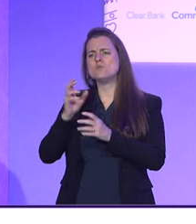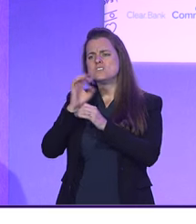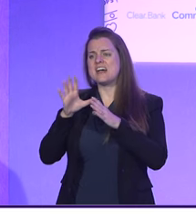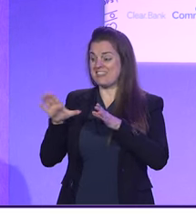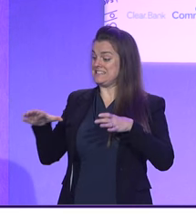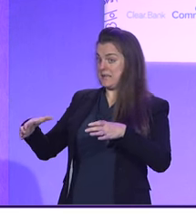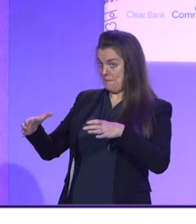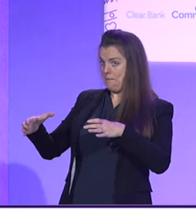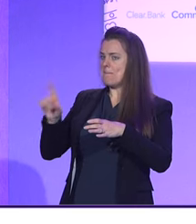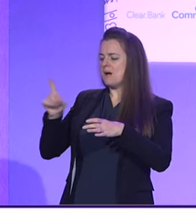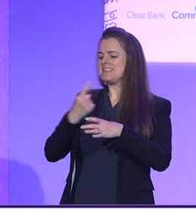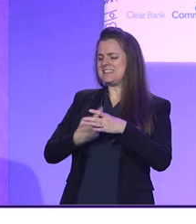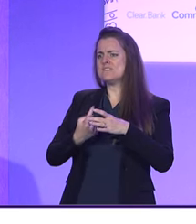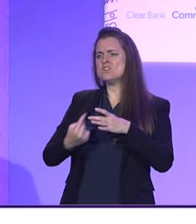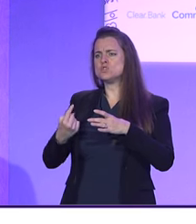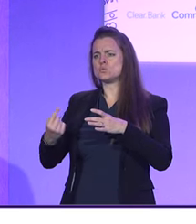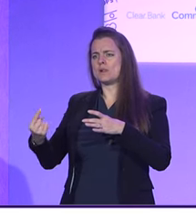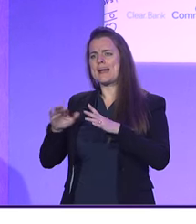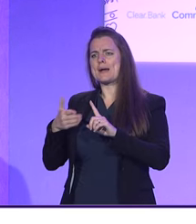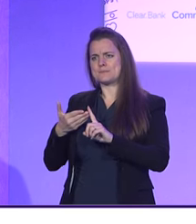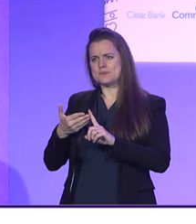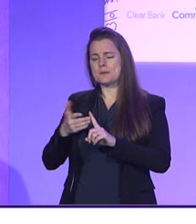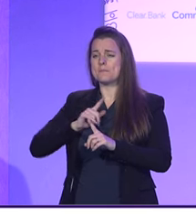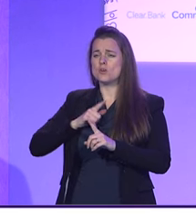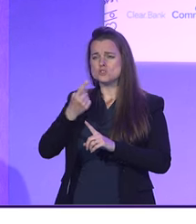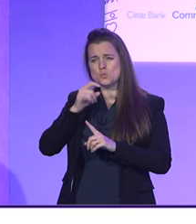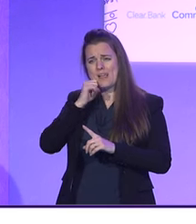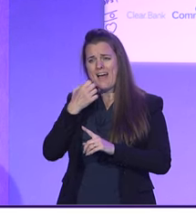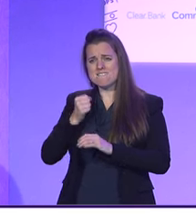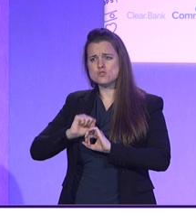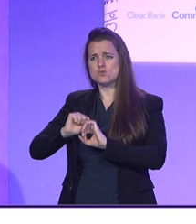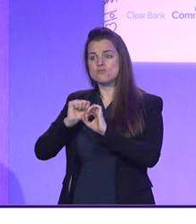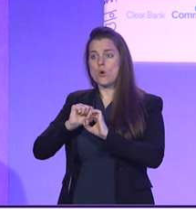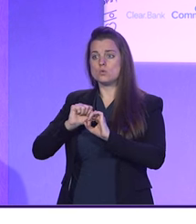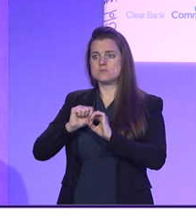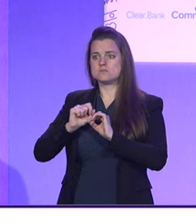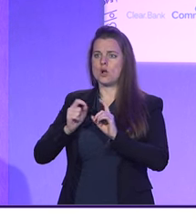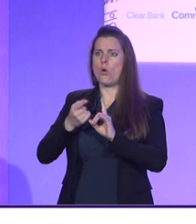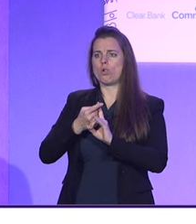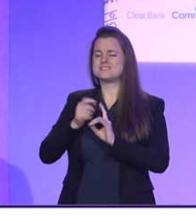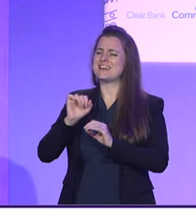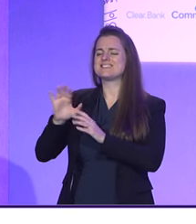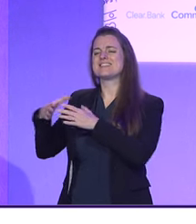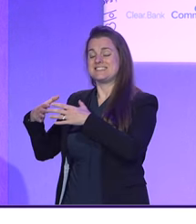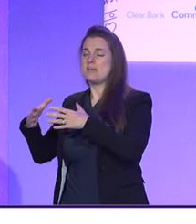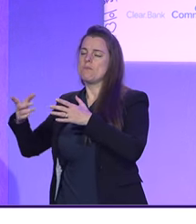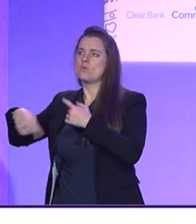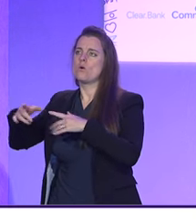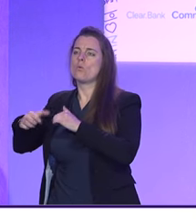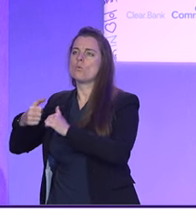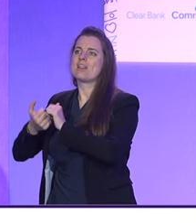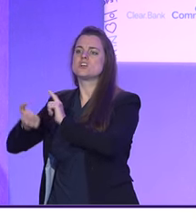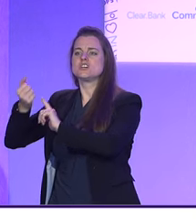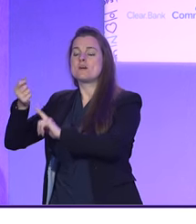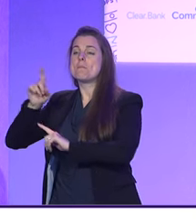people on your team will have their own goals, or you yourself will have your own goals. What are those goals? I've worked with engineers who just want to add tools to their belt, or a QA engineer who just